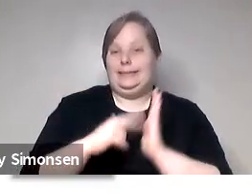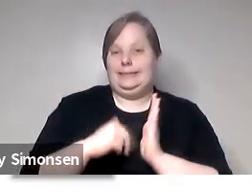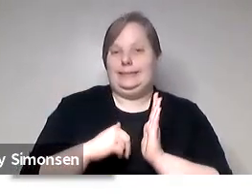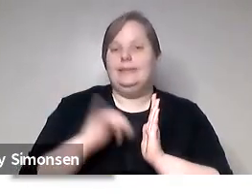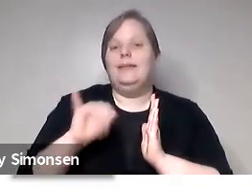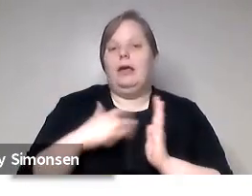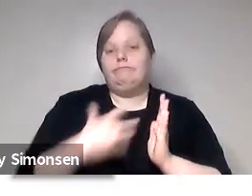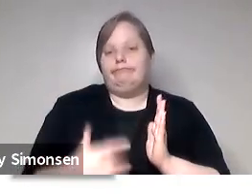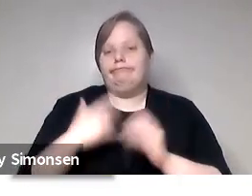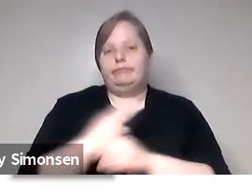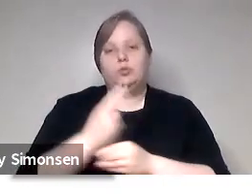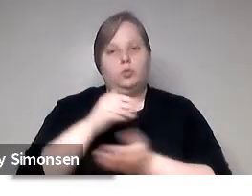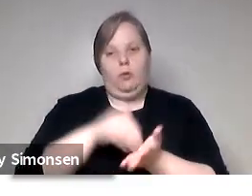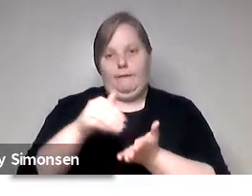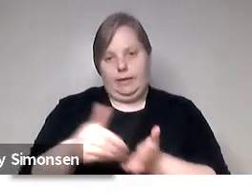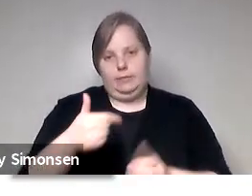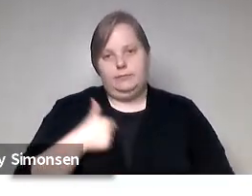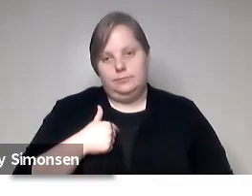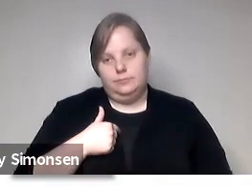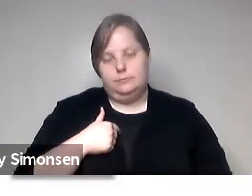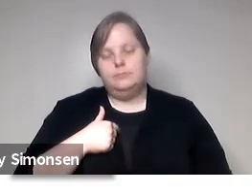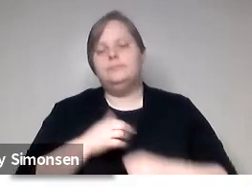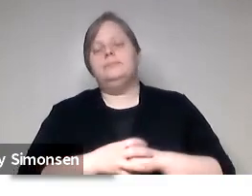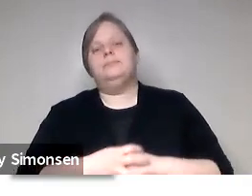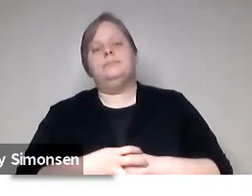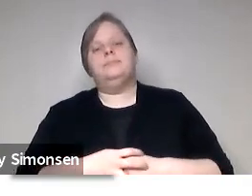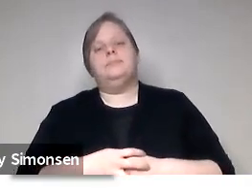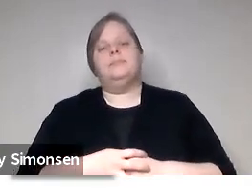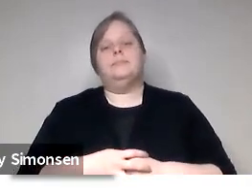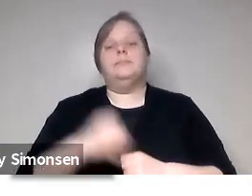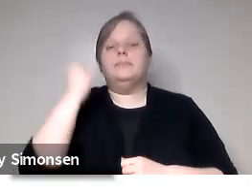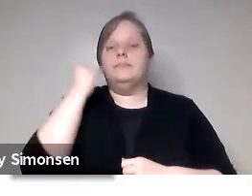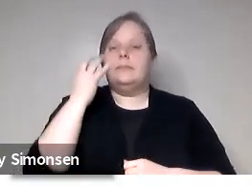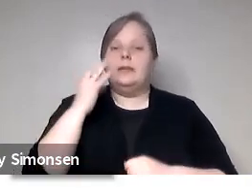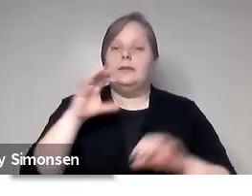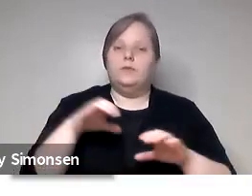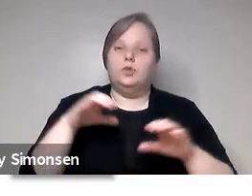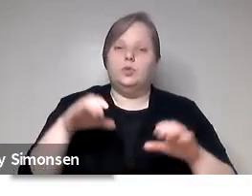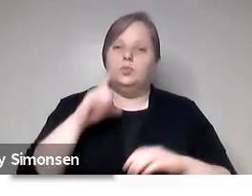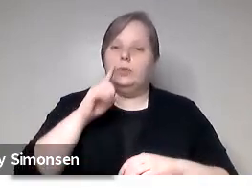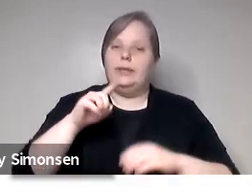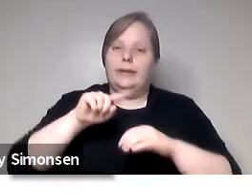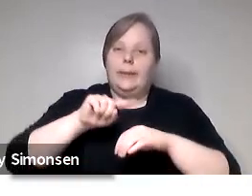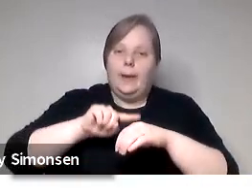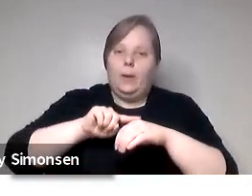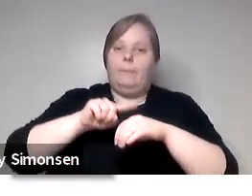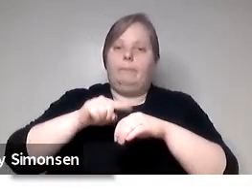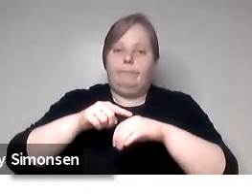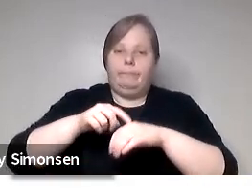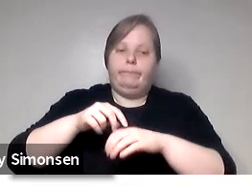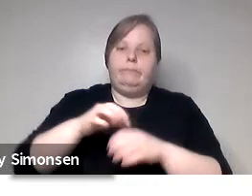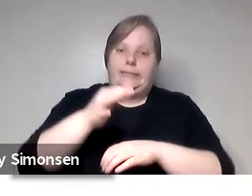product that I use a lot when doing high marks or raised dots for